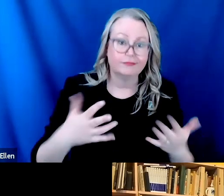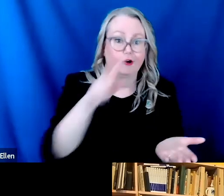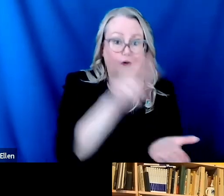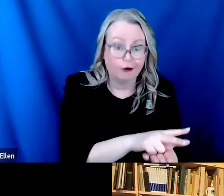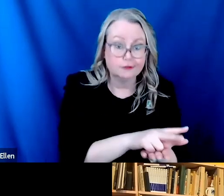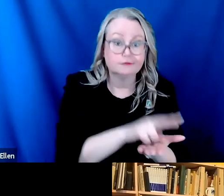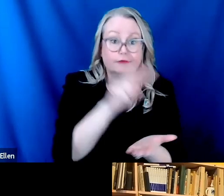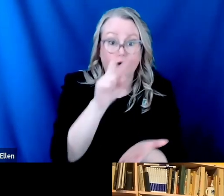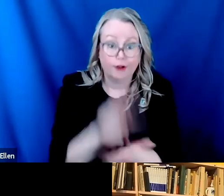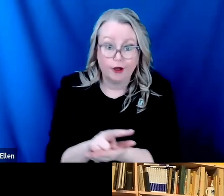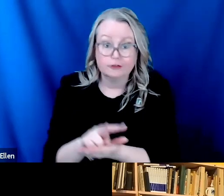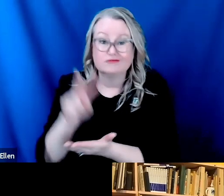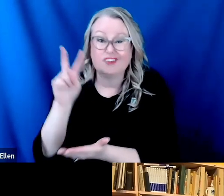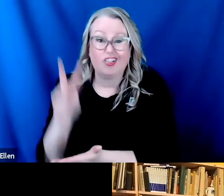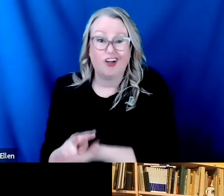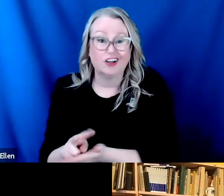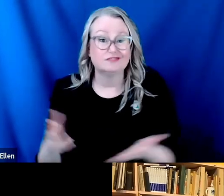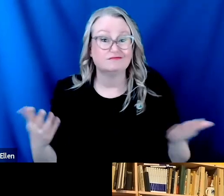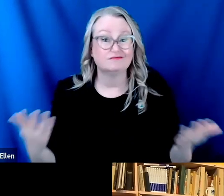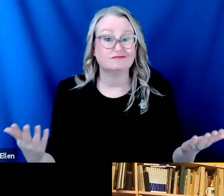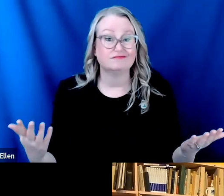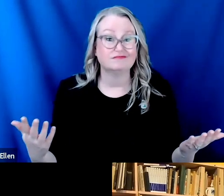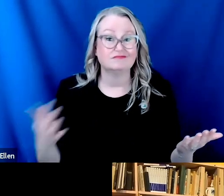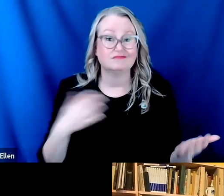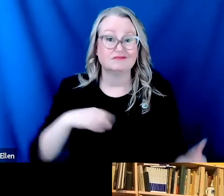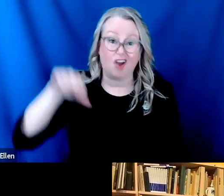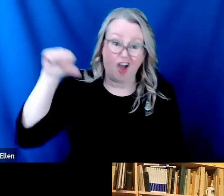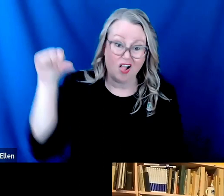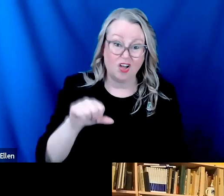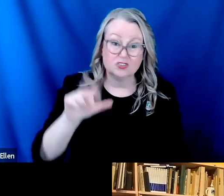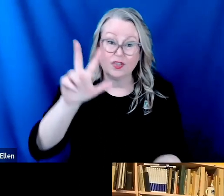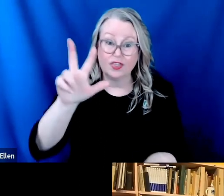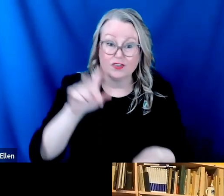elected, to have your leadership decide to